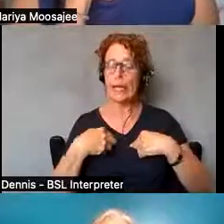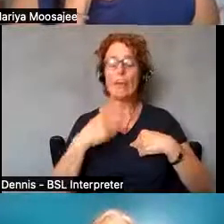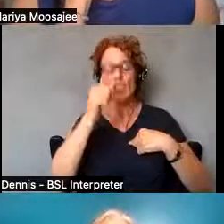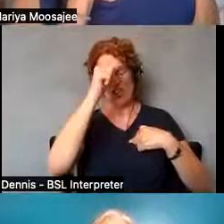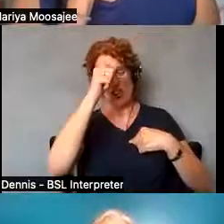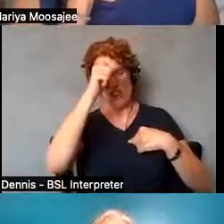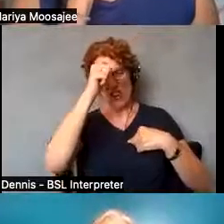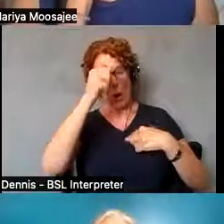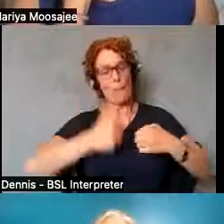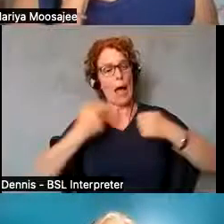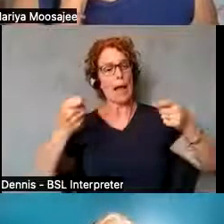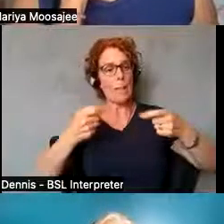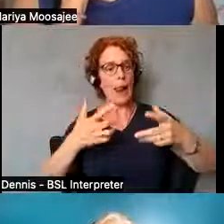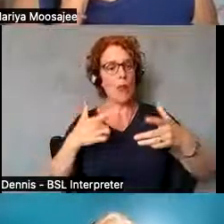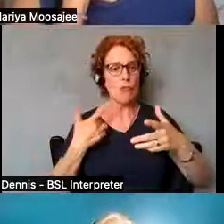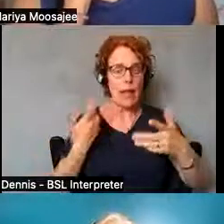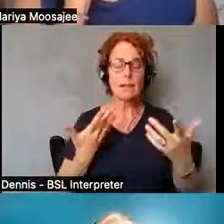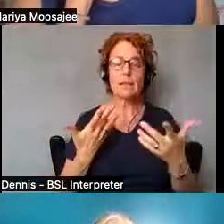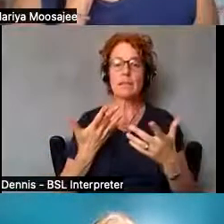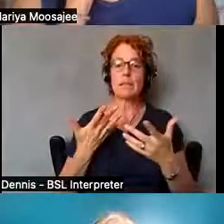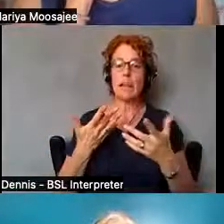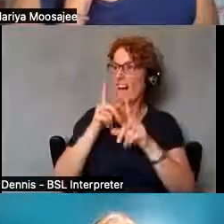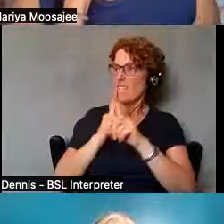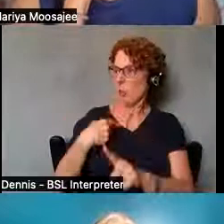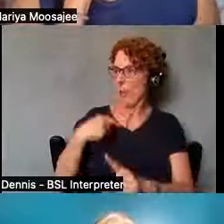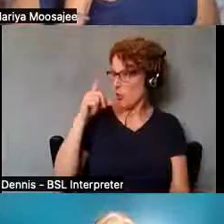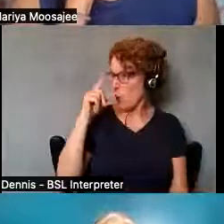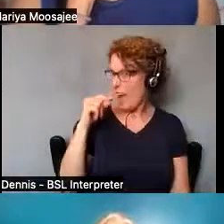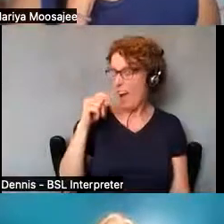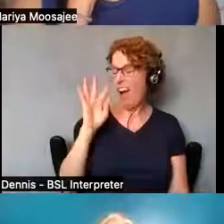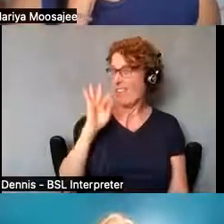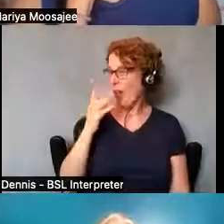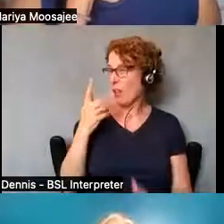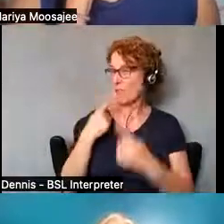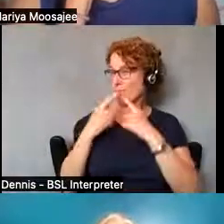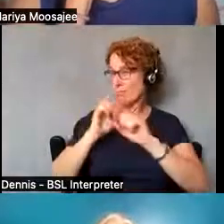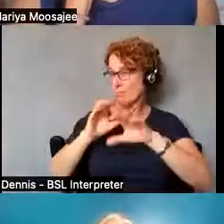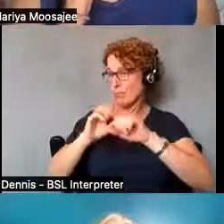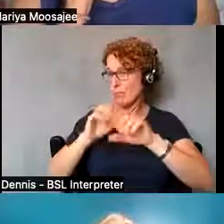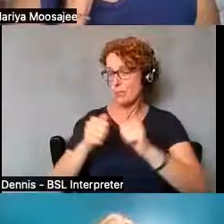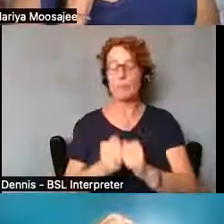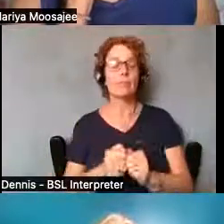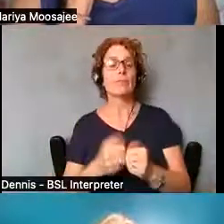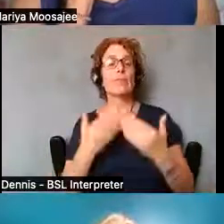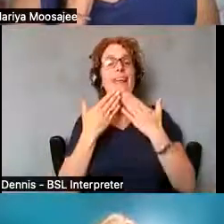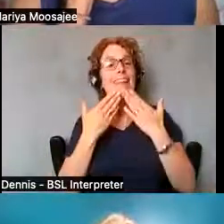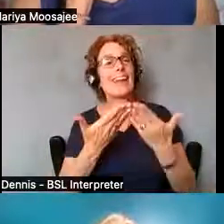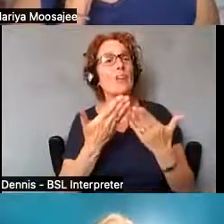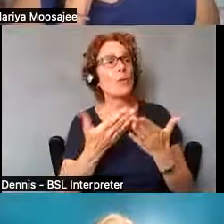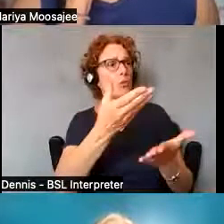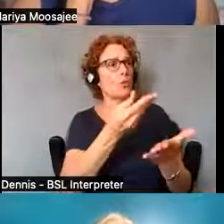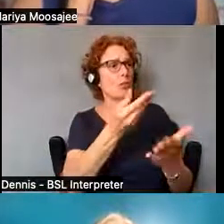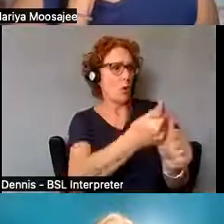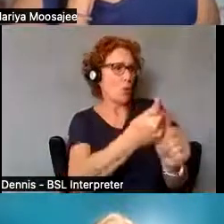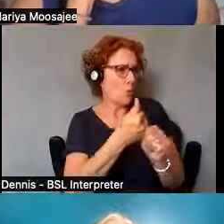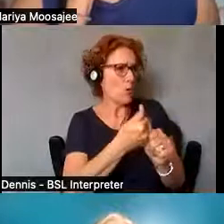address. Follow me on Twitter. You'll hear loads about what we're doing. Thank you to all of our funders, our